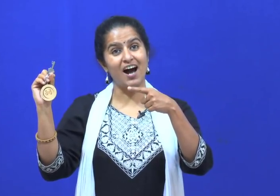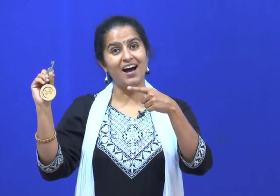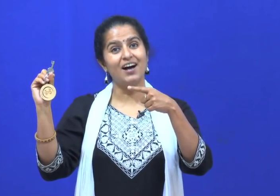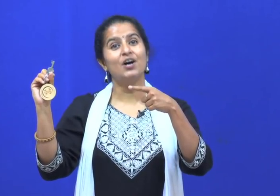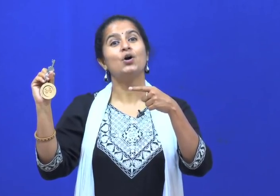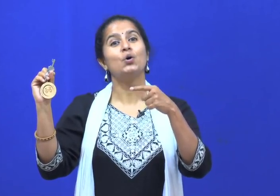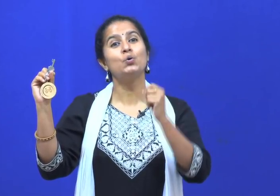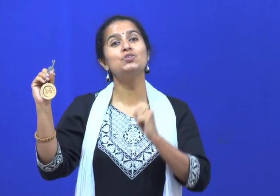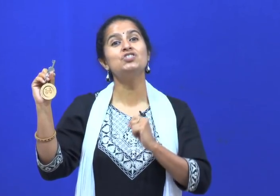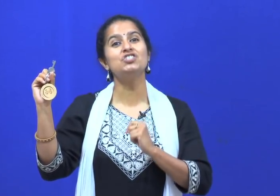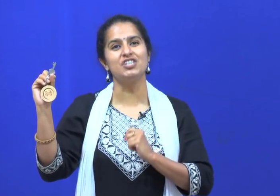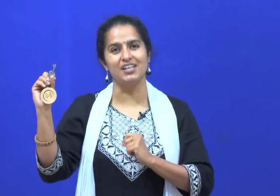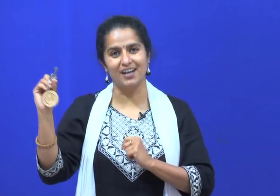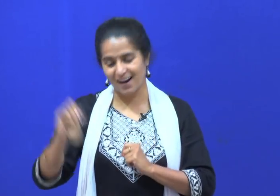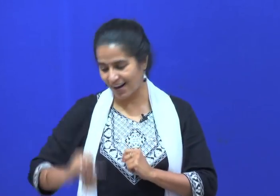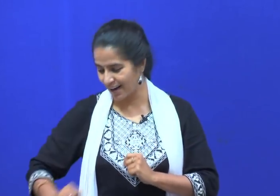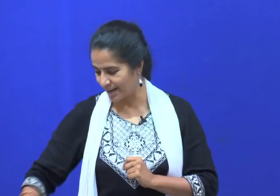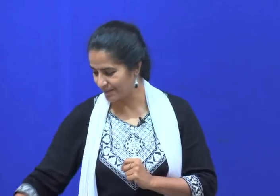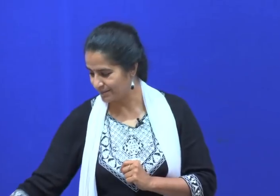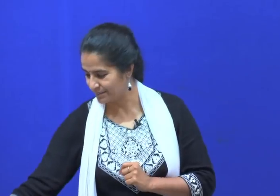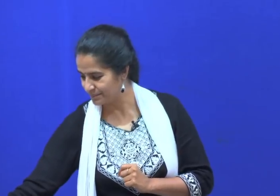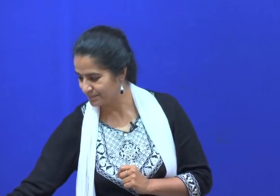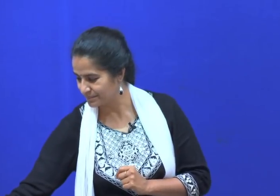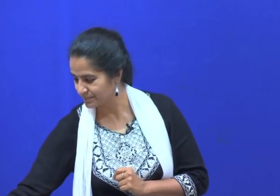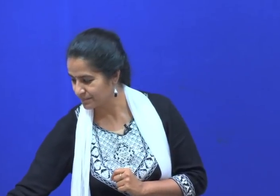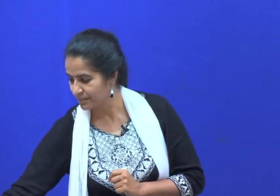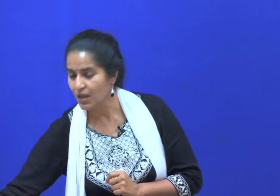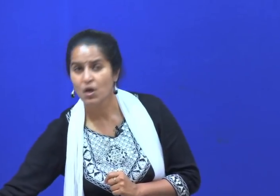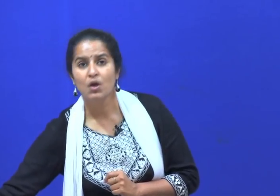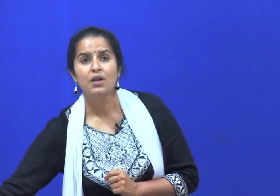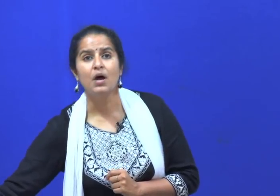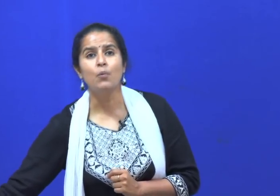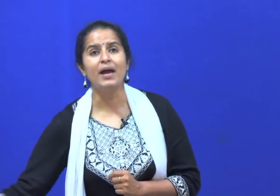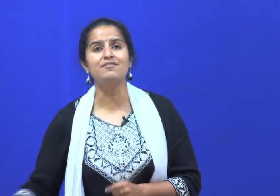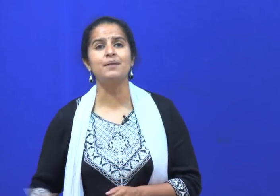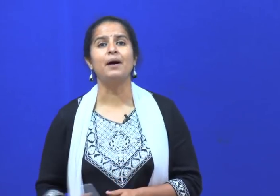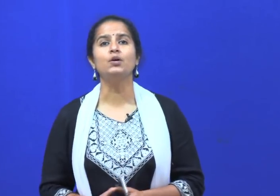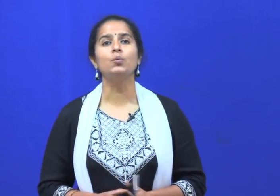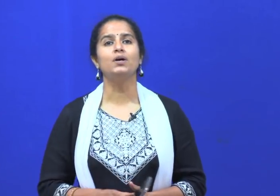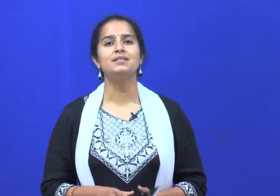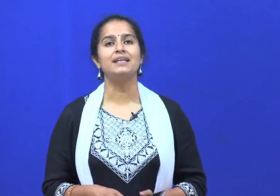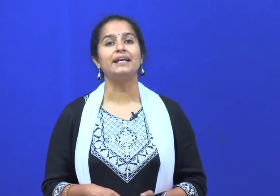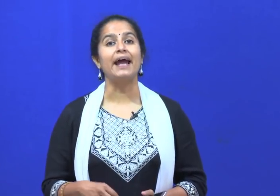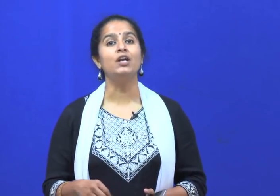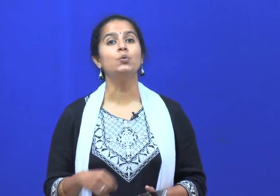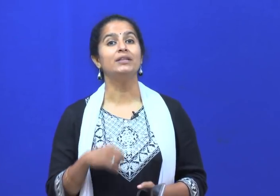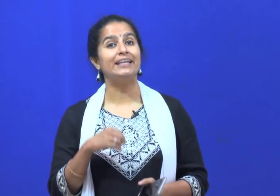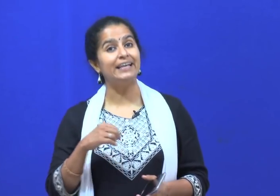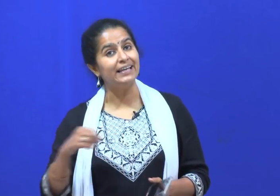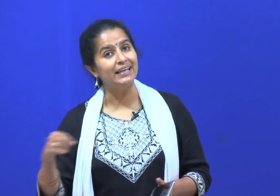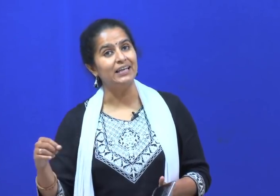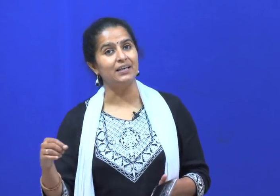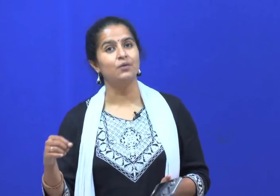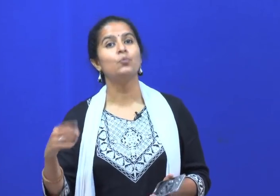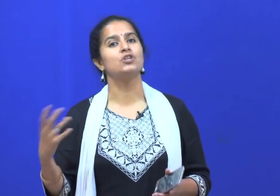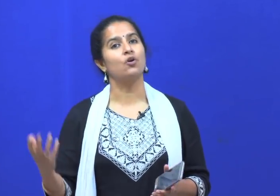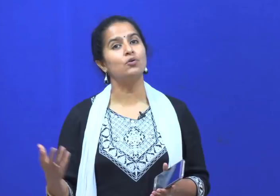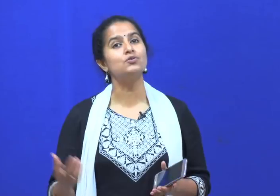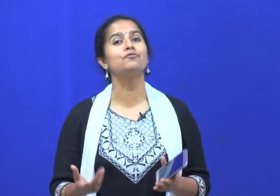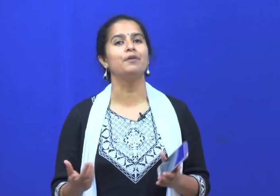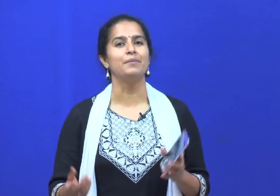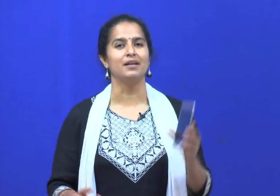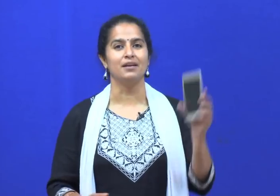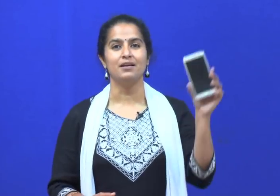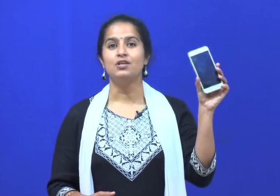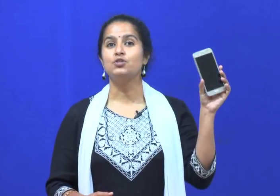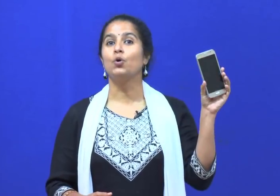Esha kunchika. Now we have some other words that end with E. which are